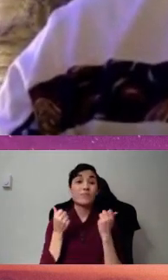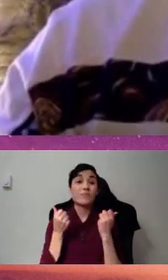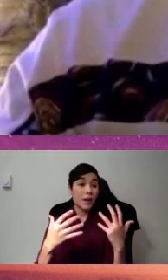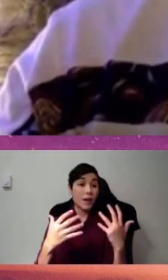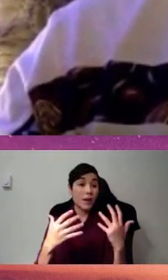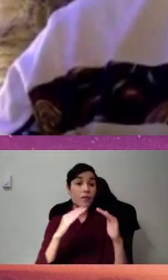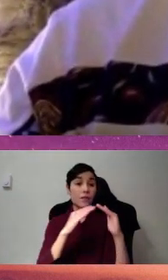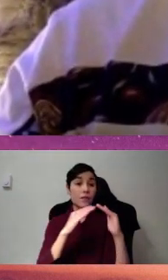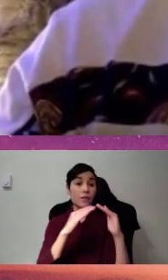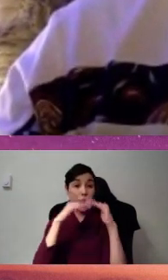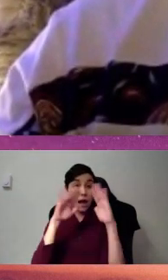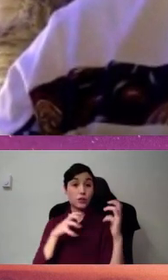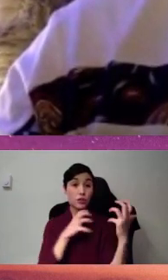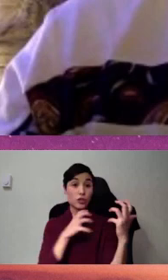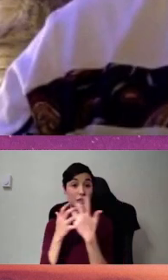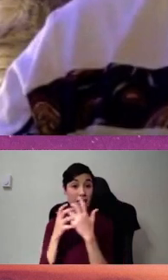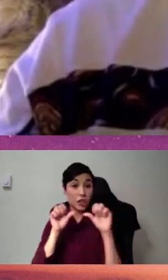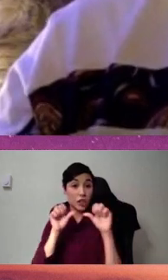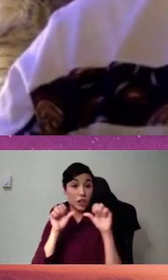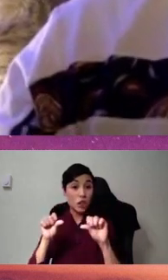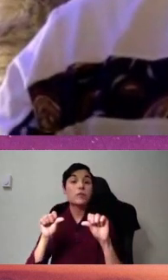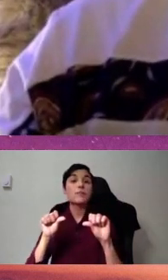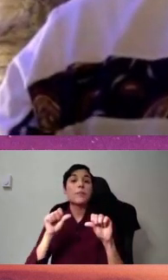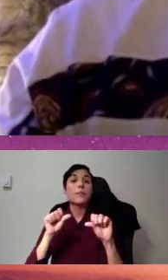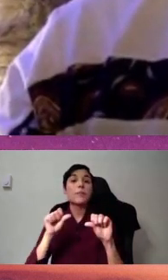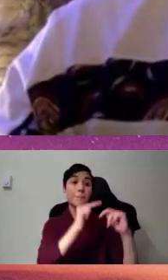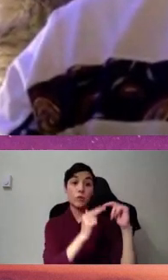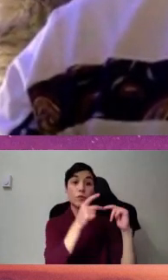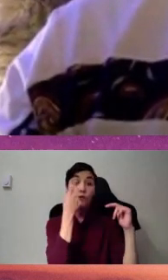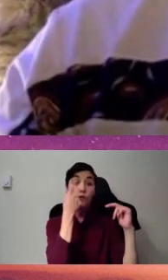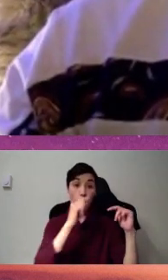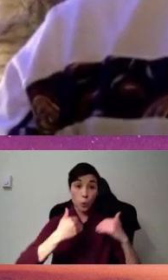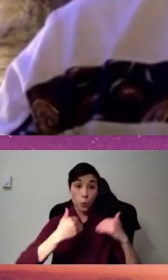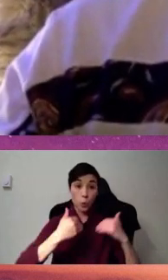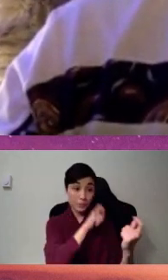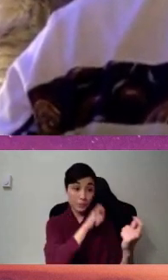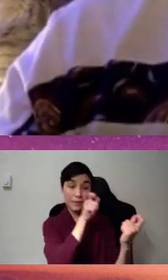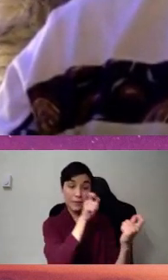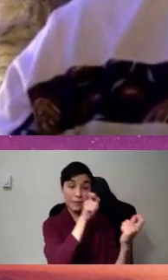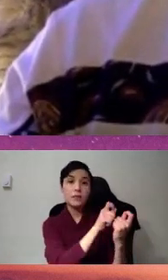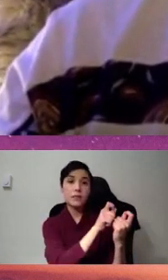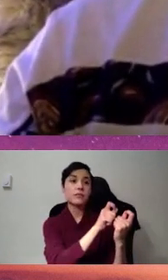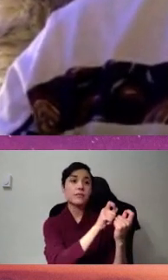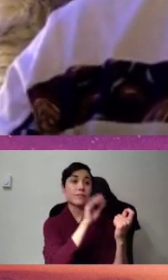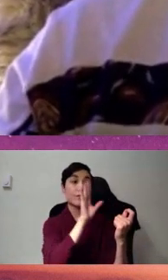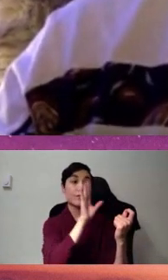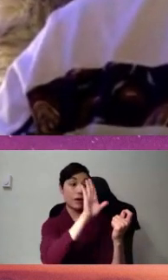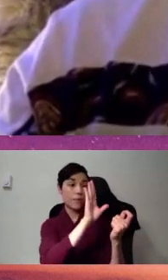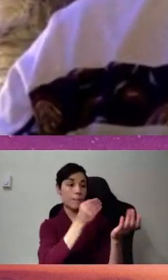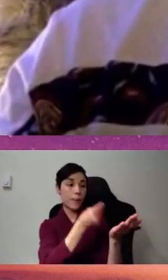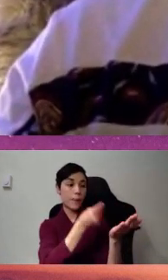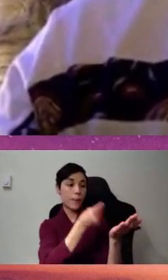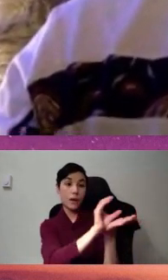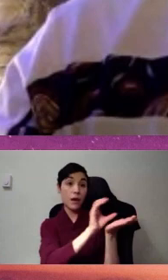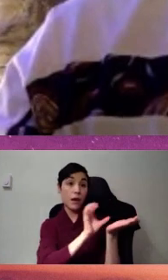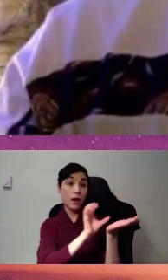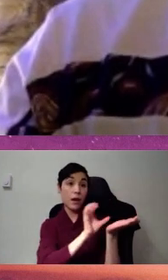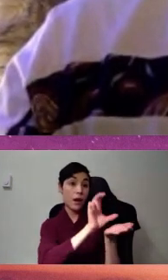that community were being defunded and ousted from the community as well.